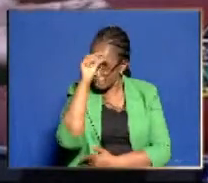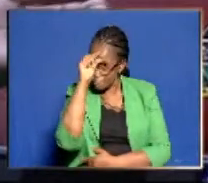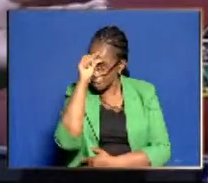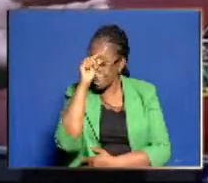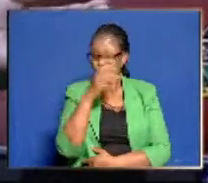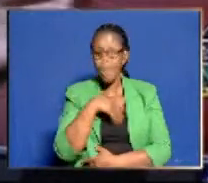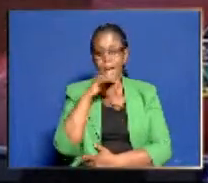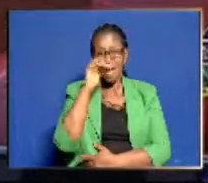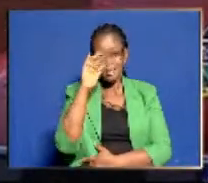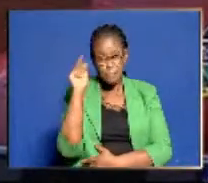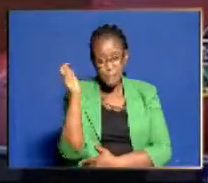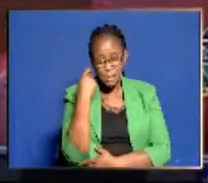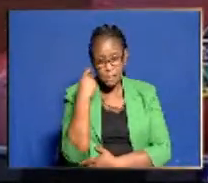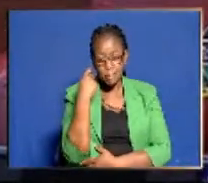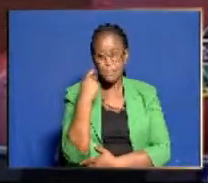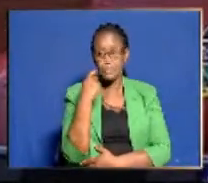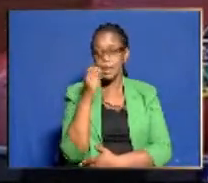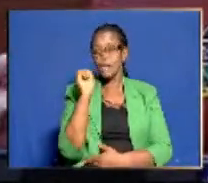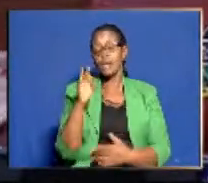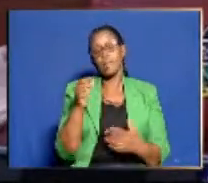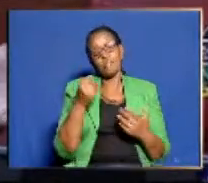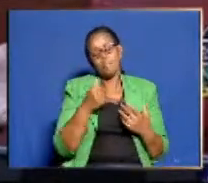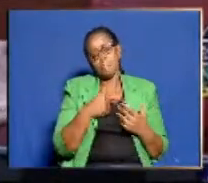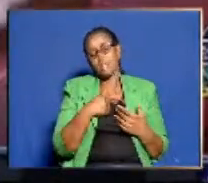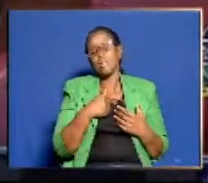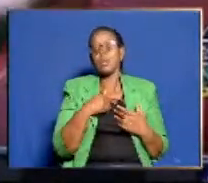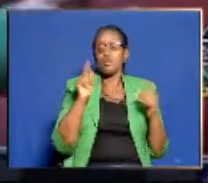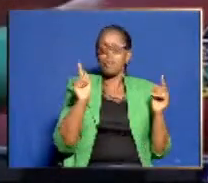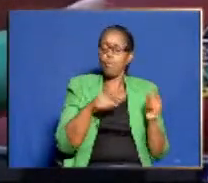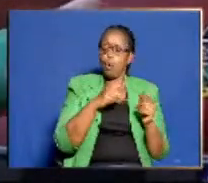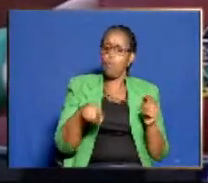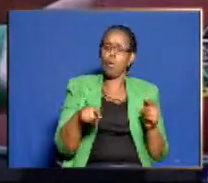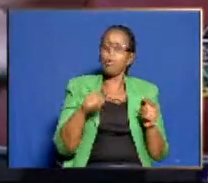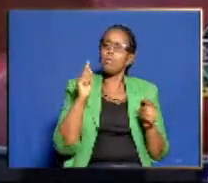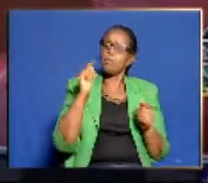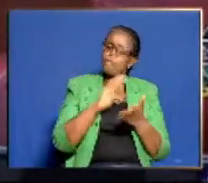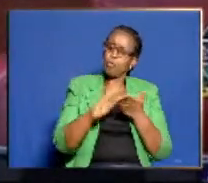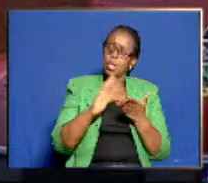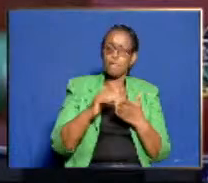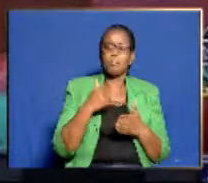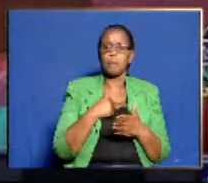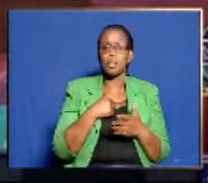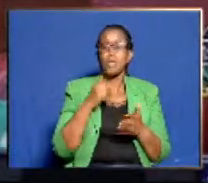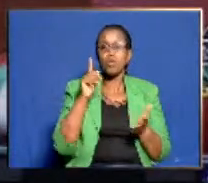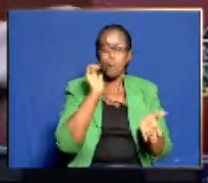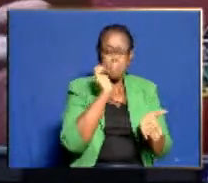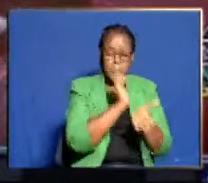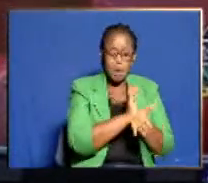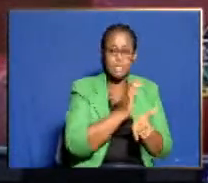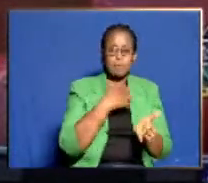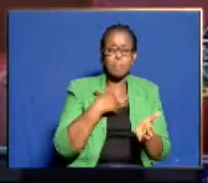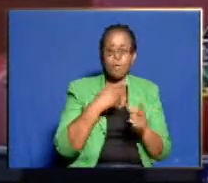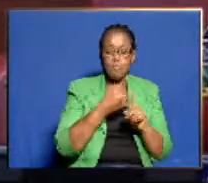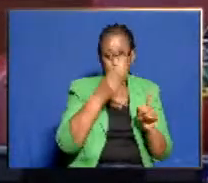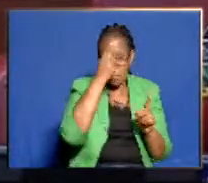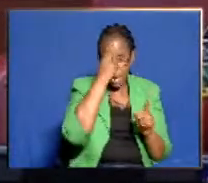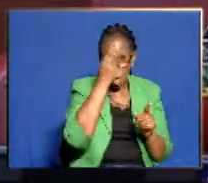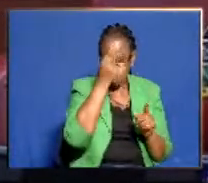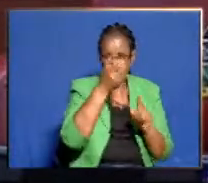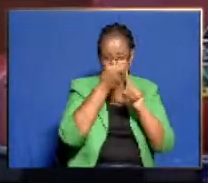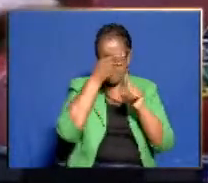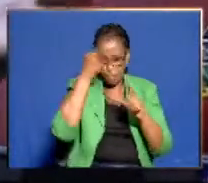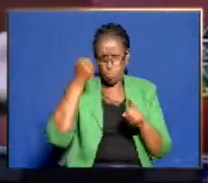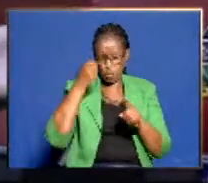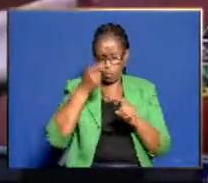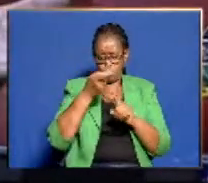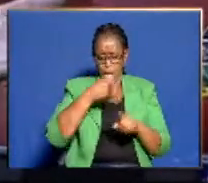president. If I have wronged you in any way, forgive me. Don't punish Narok residents because of some of us.